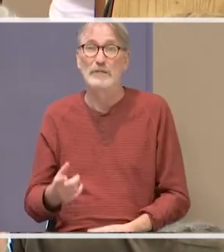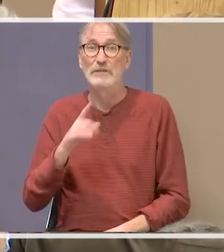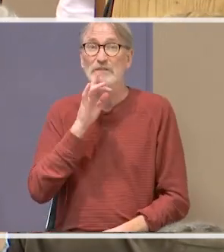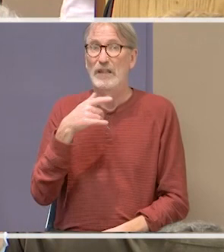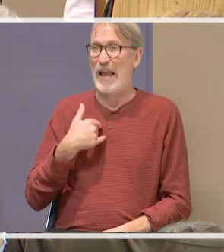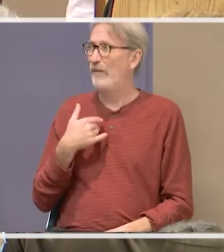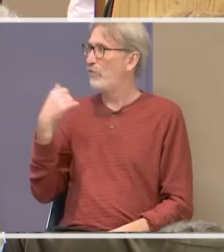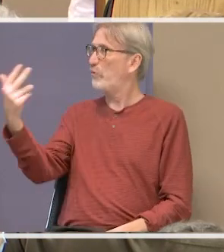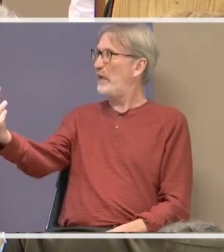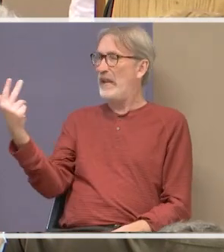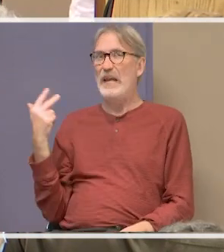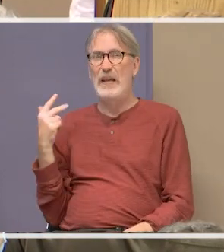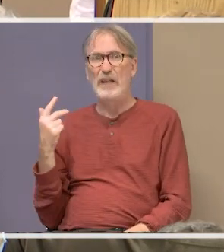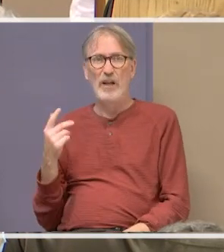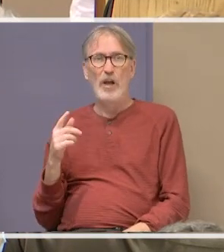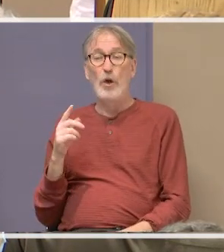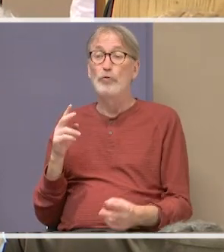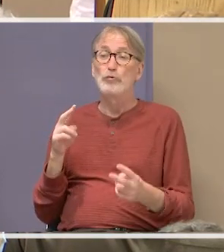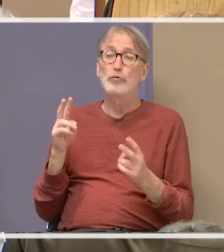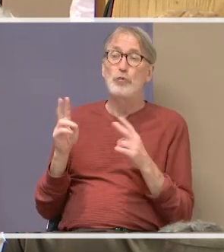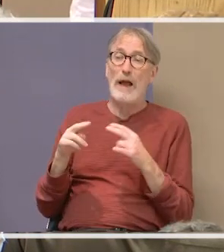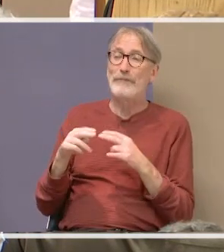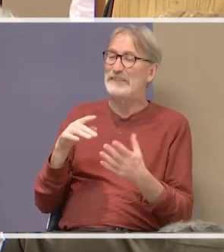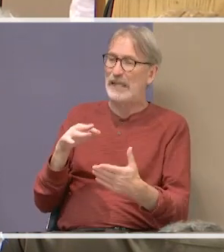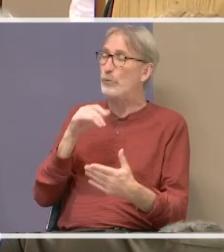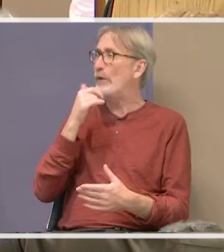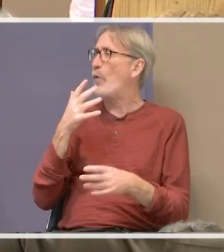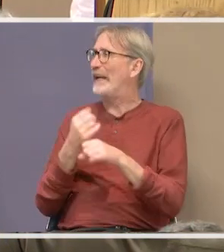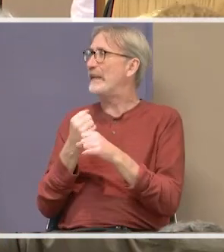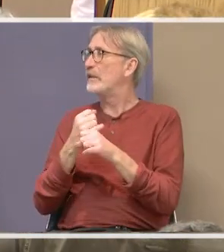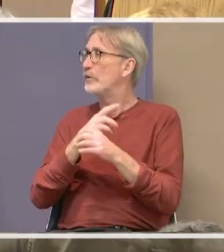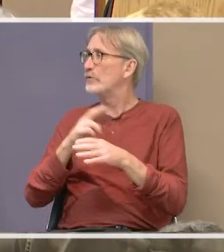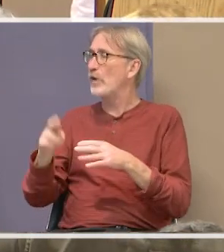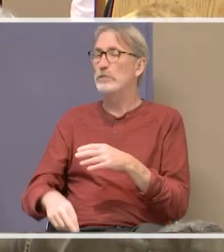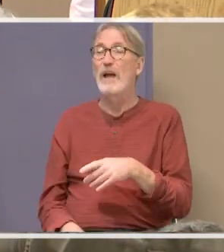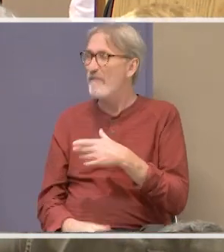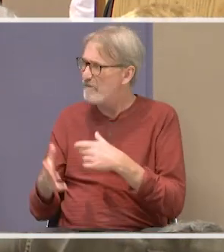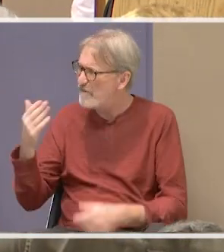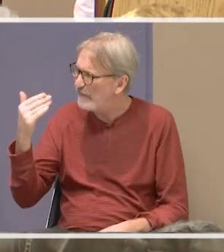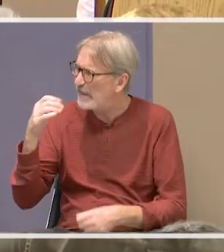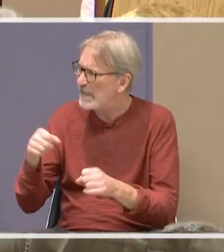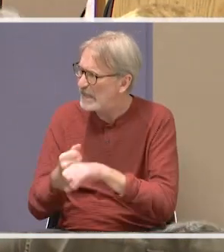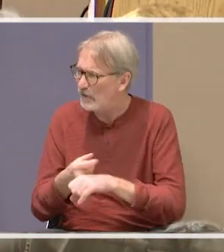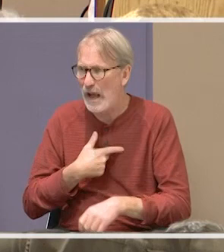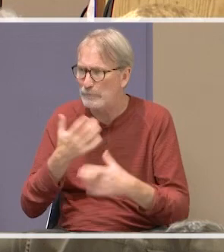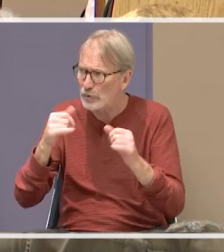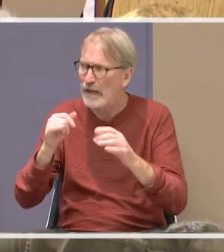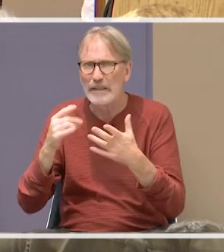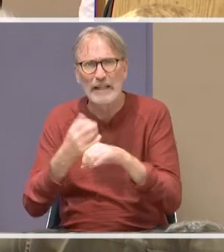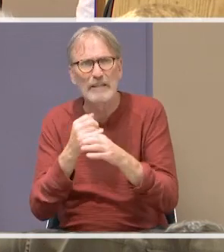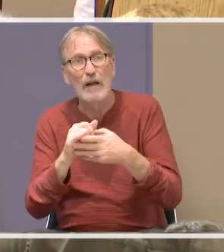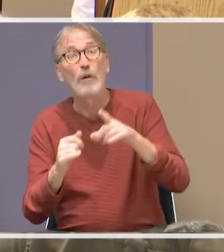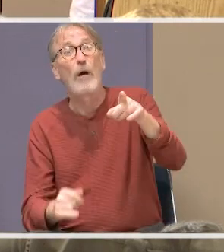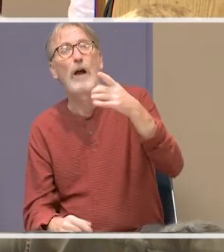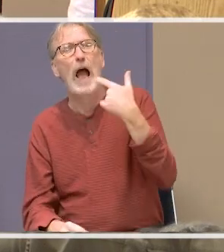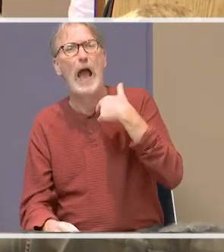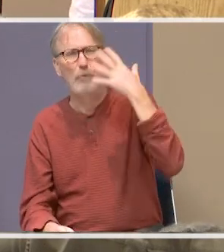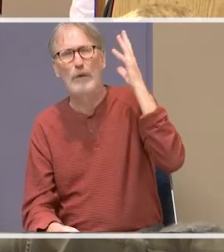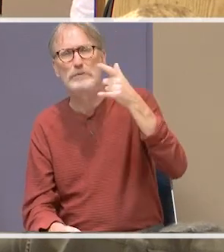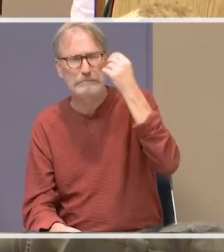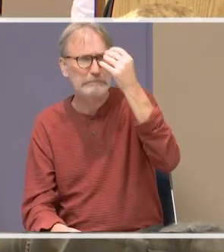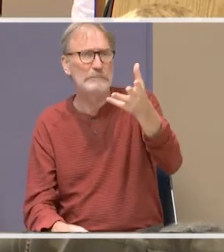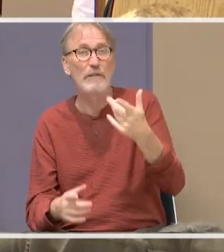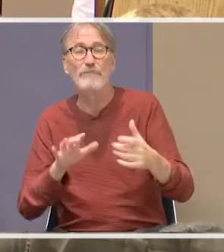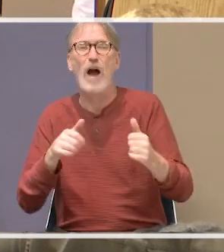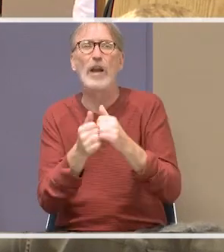we've had 3 traffic studies and we don't get the results. 15 years I've been trying to get traffic slowed down on